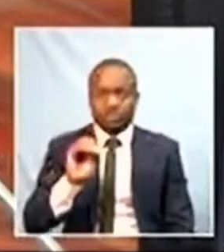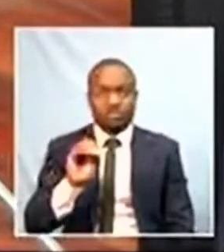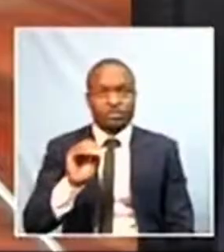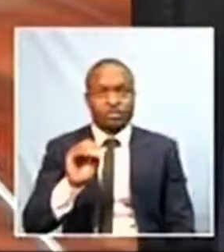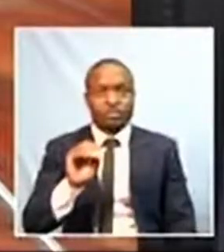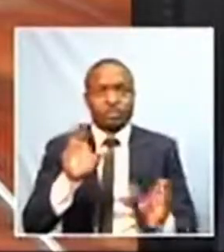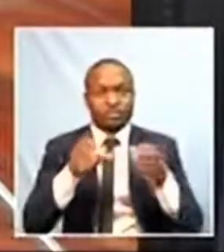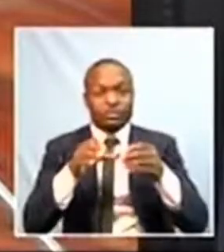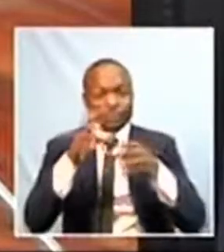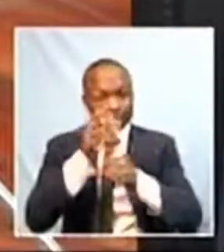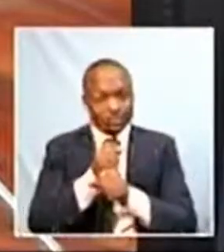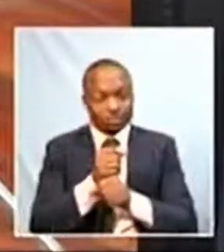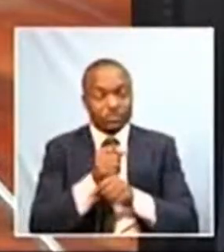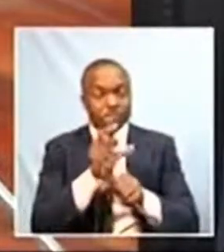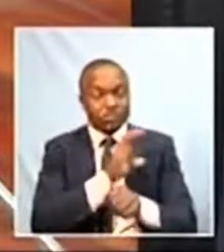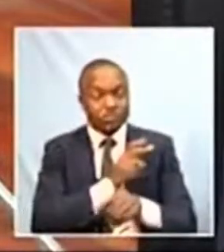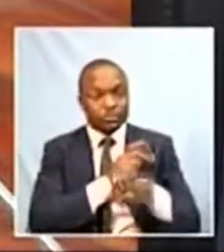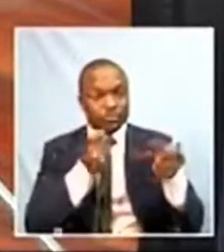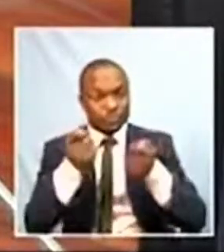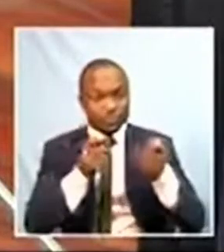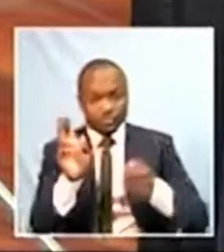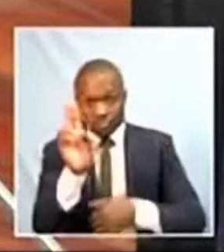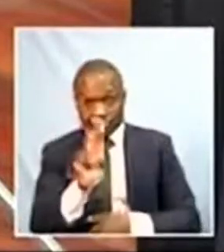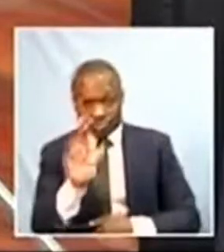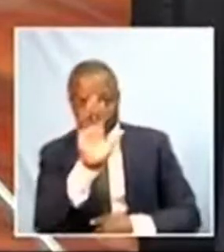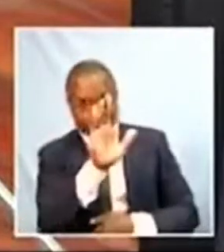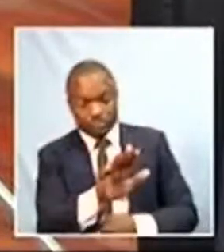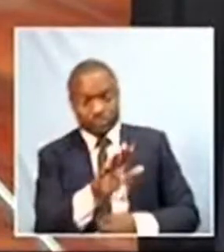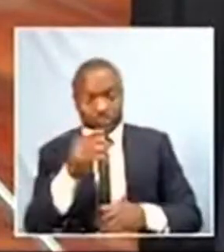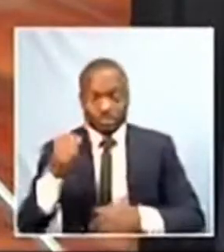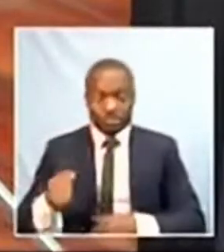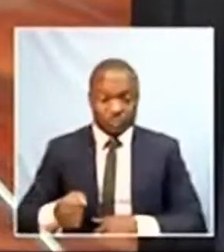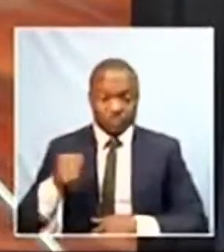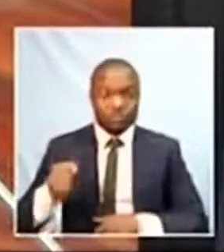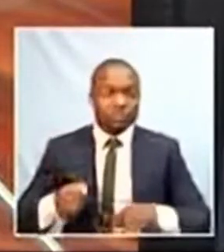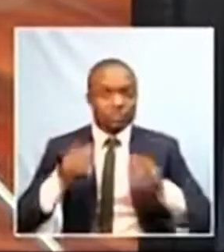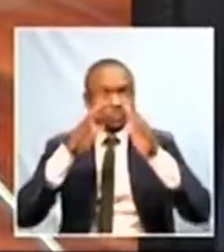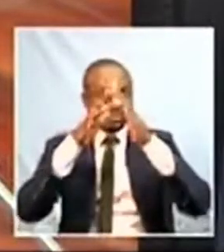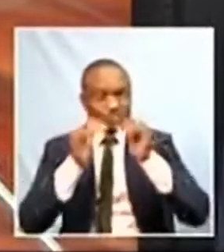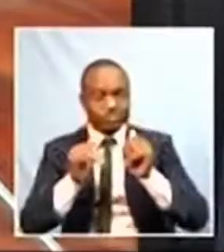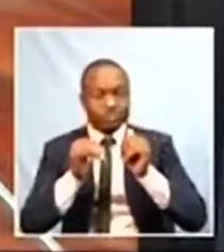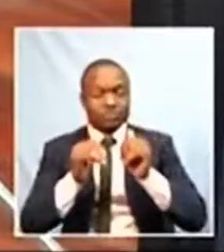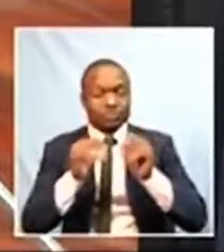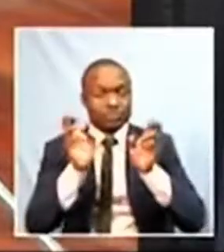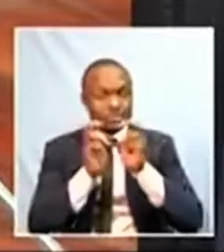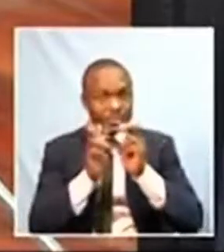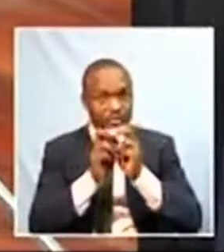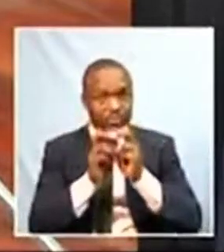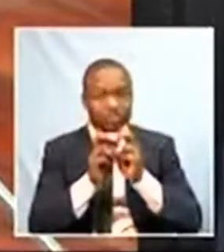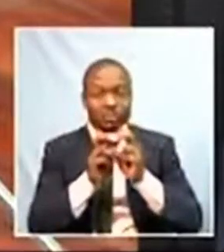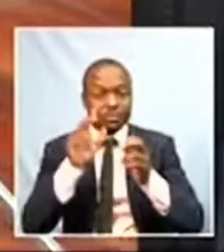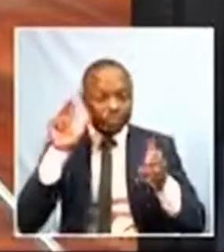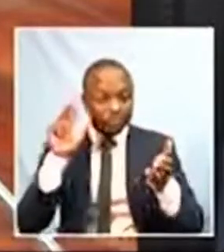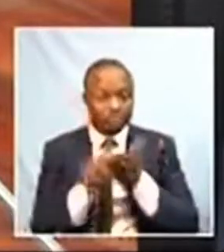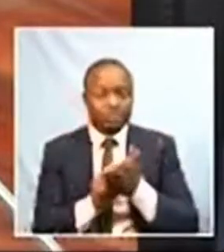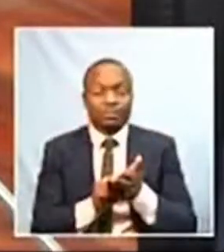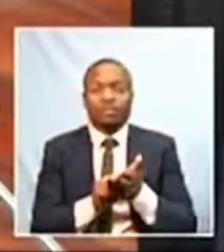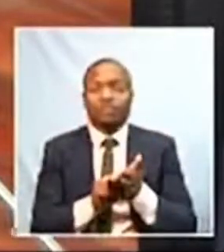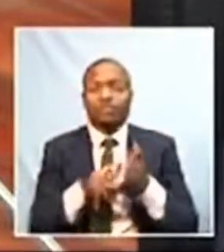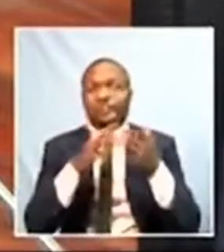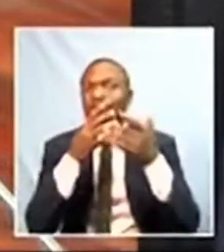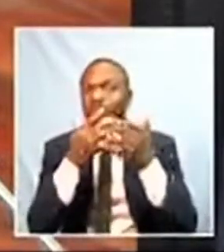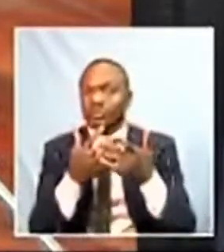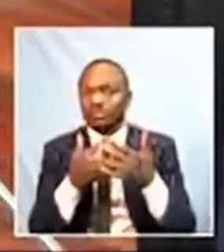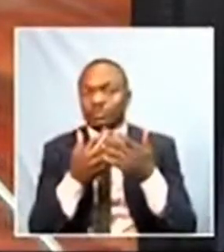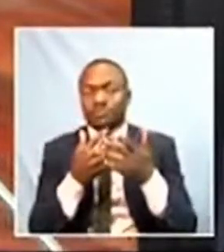motor vehicle and is currently in use, while the Chief's Palace contracts were signed, and we are